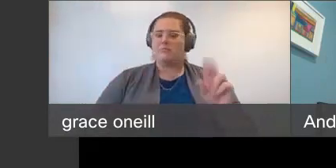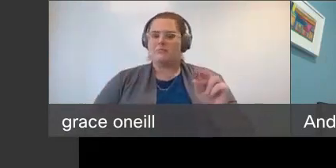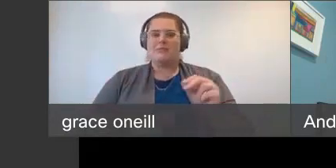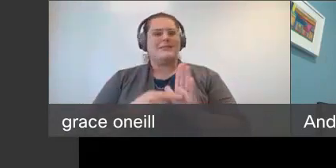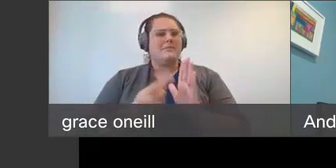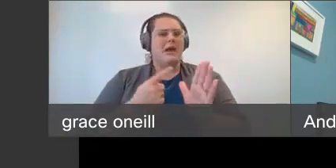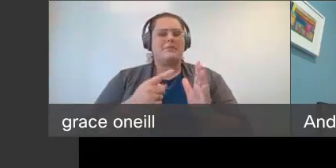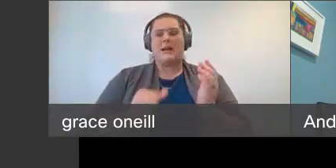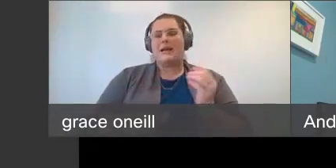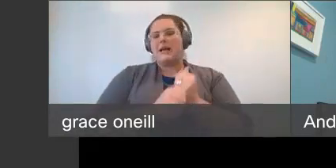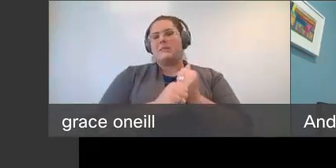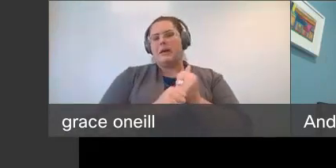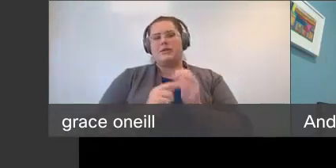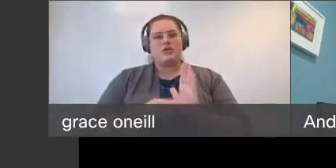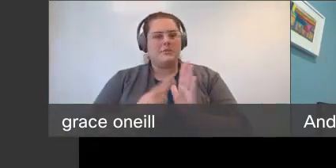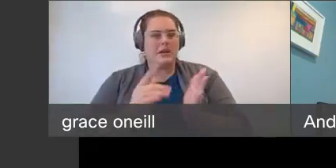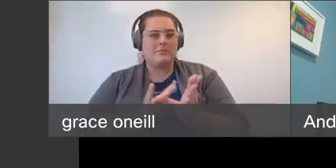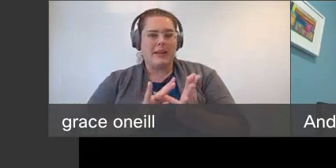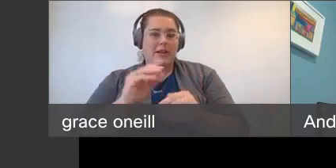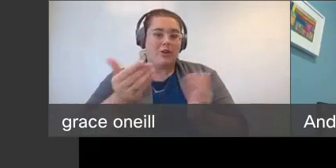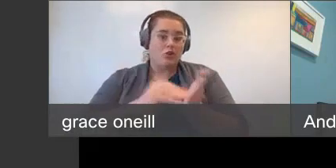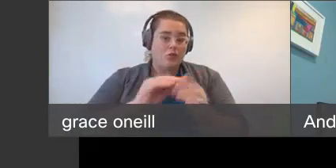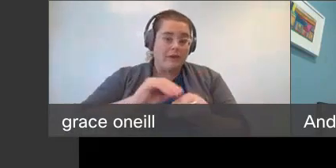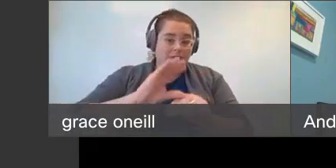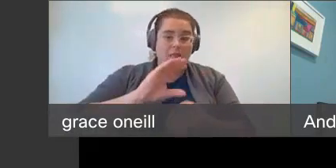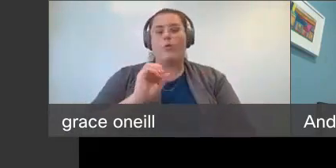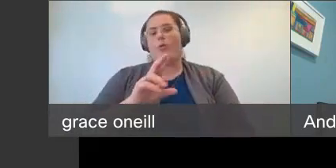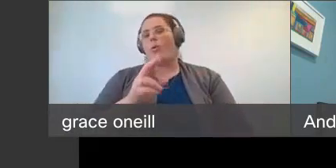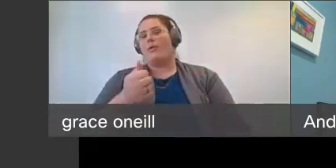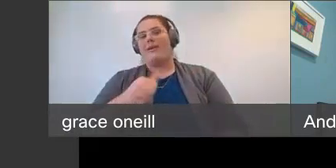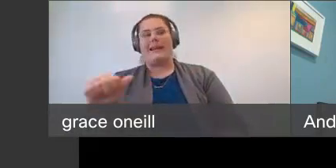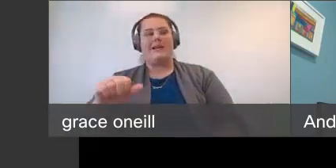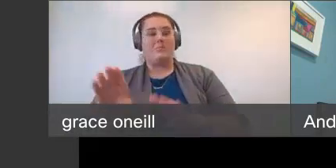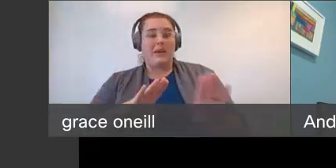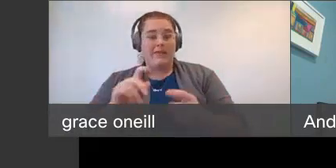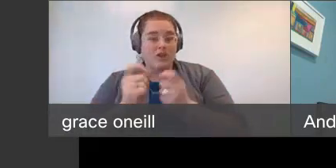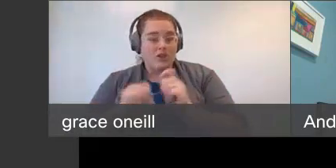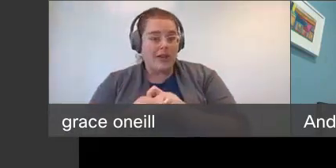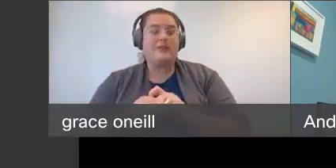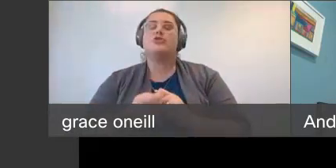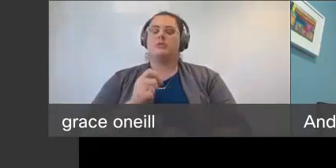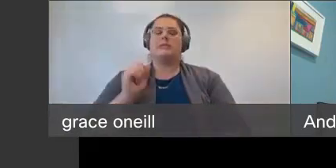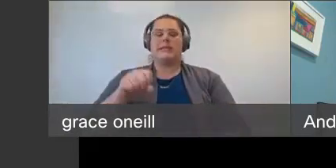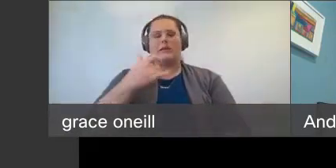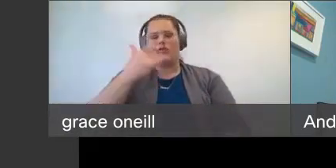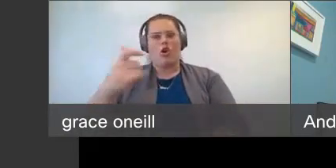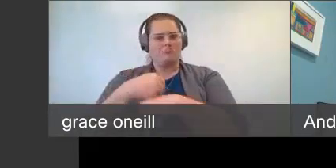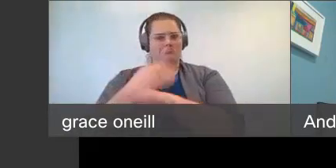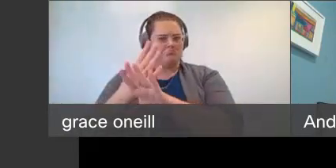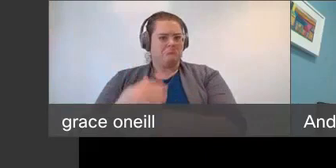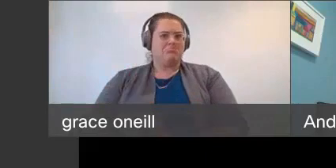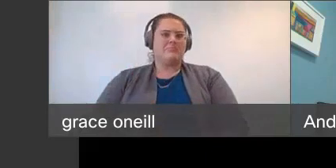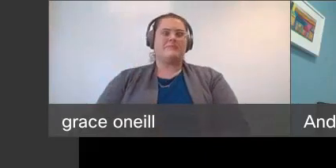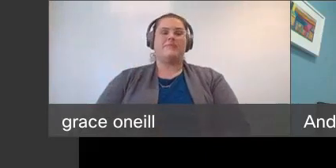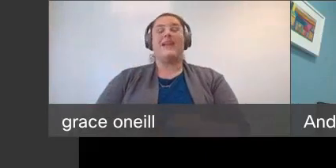changes, anything you may need some medical advice on. And lastly, these are just the outcomes. About 90% of the